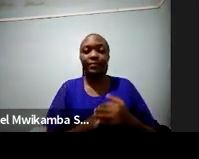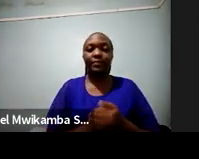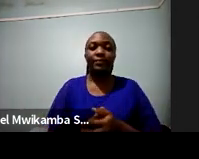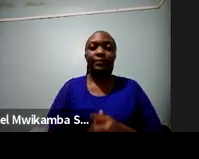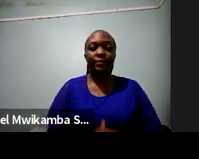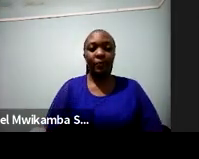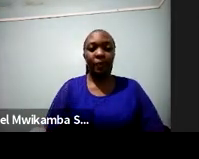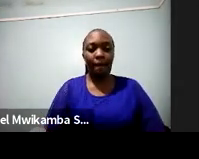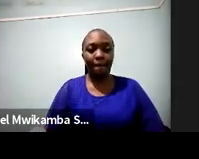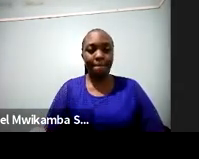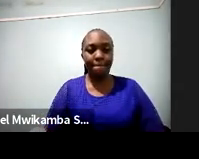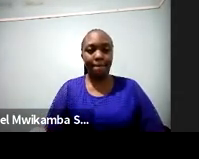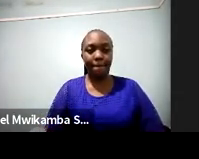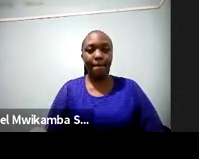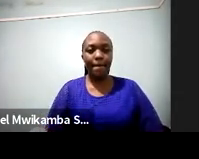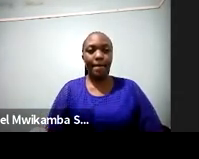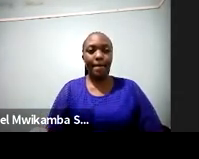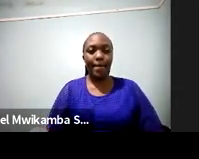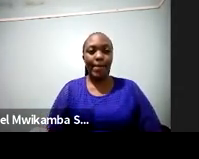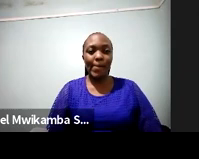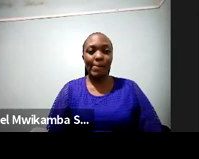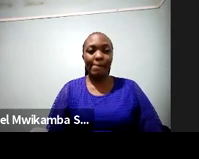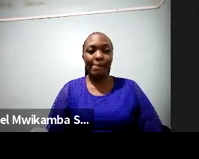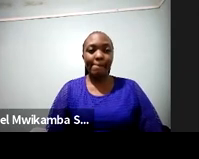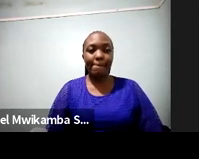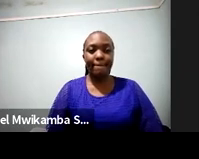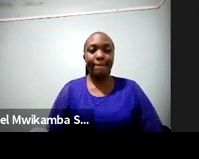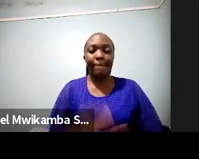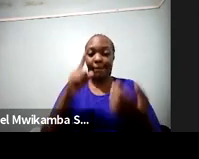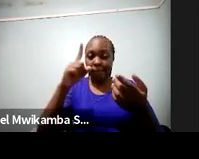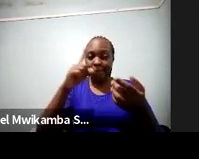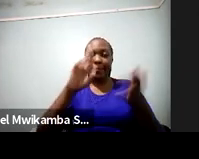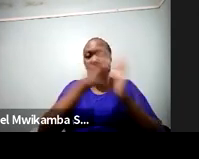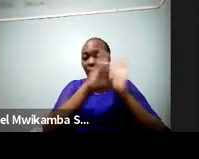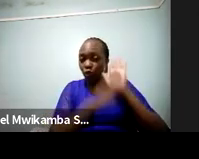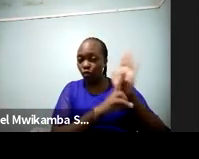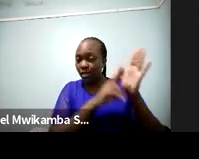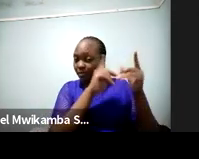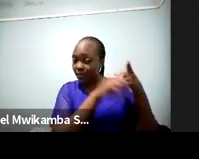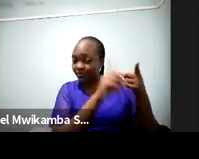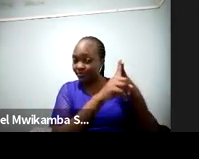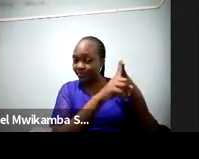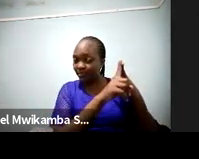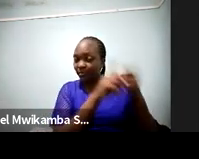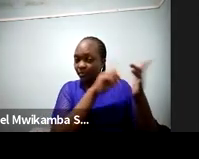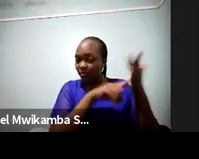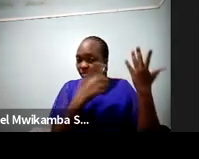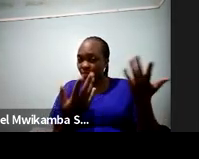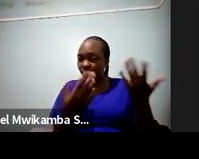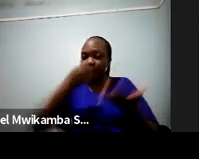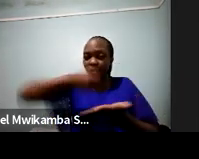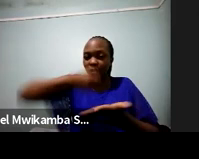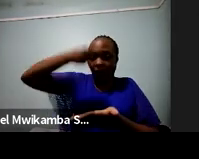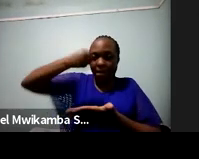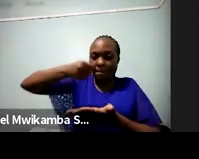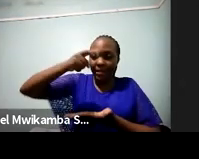in financial independence. Rule number 1, you must have a budget, and that budget is going to be essential to living within